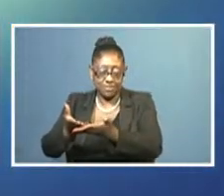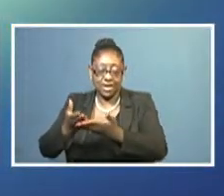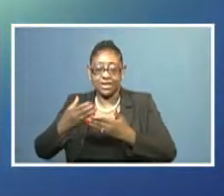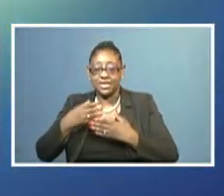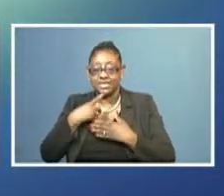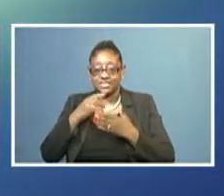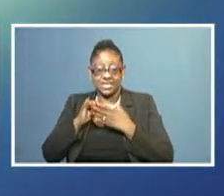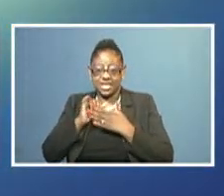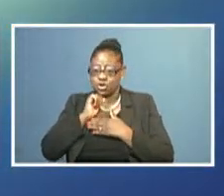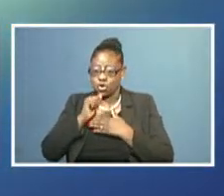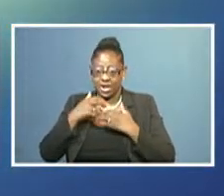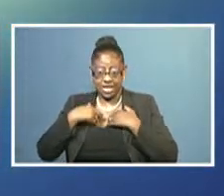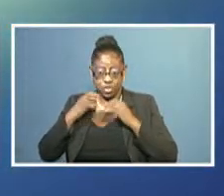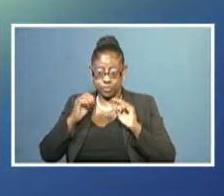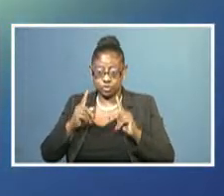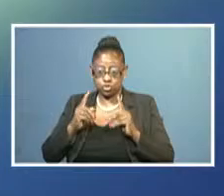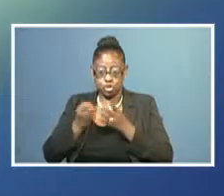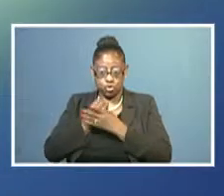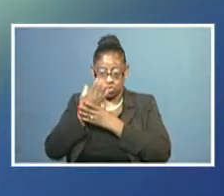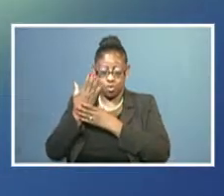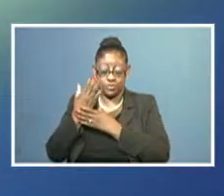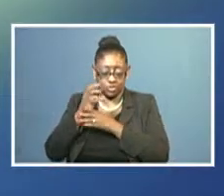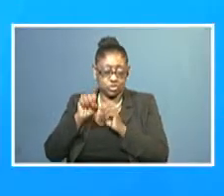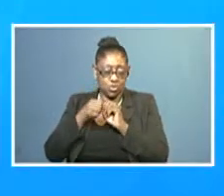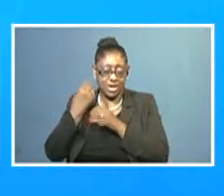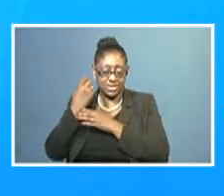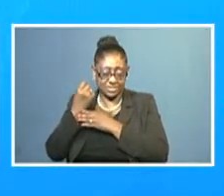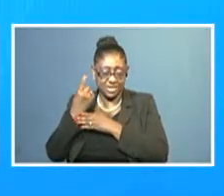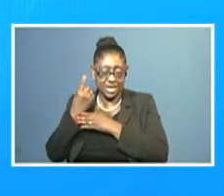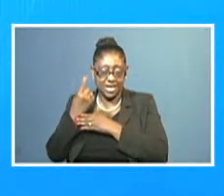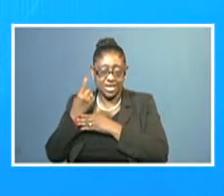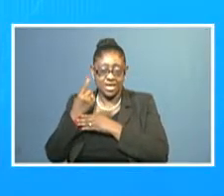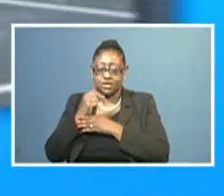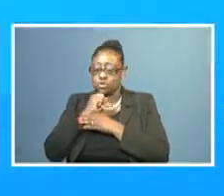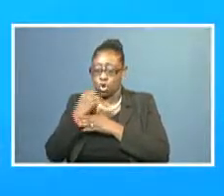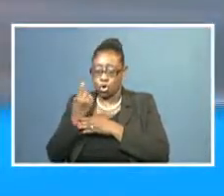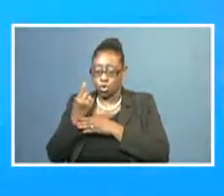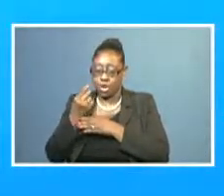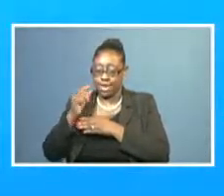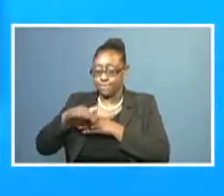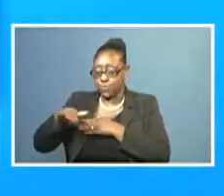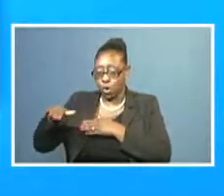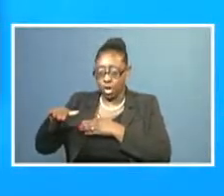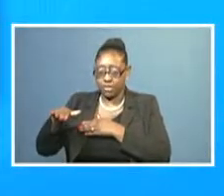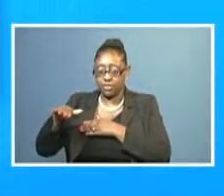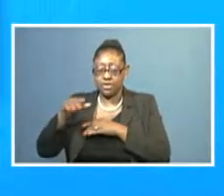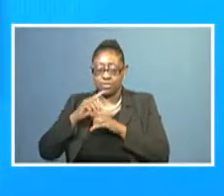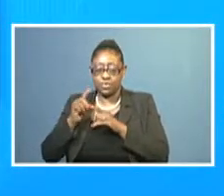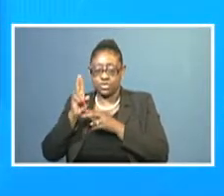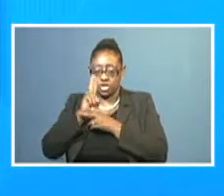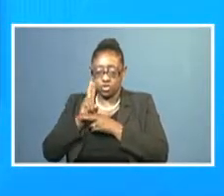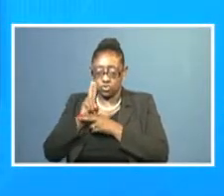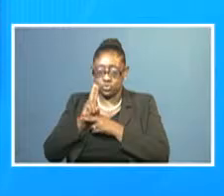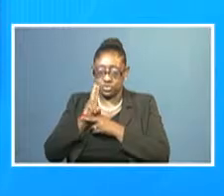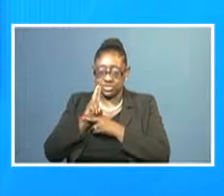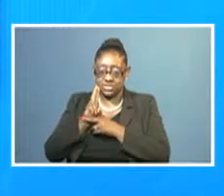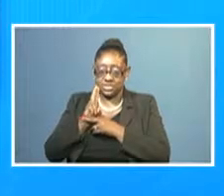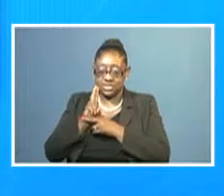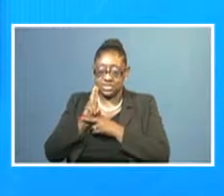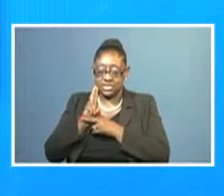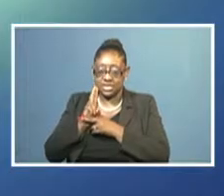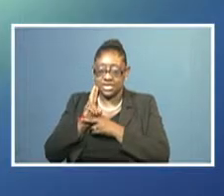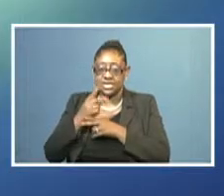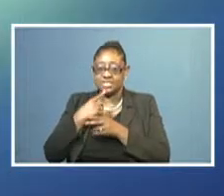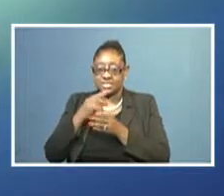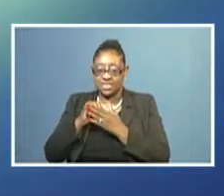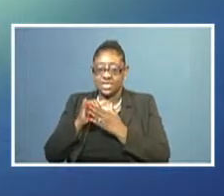like this growing up, and I understand what it means to give back. It's not just ball. I've seen the kids grow a lot, and using the platform of basketball to reach these kids is